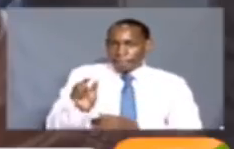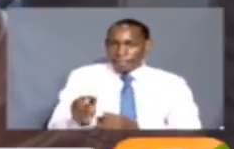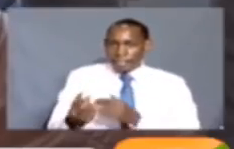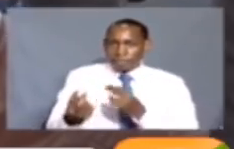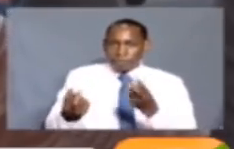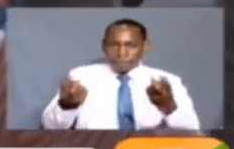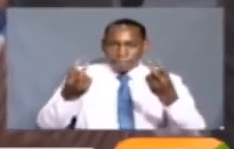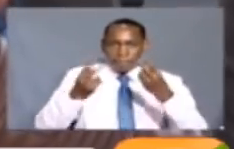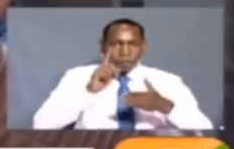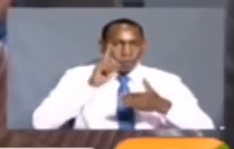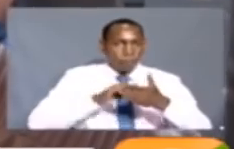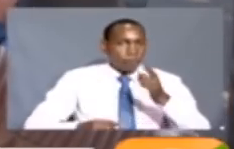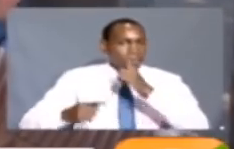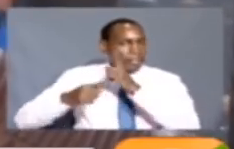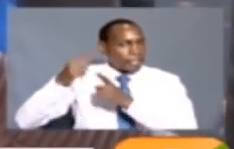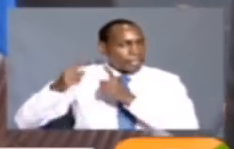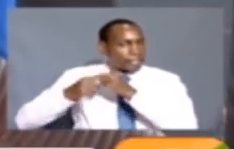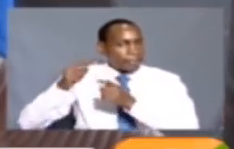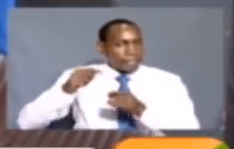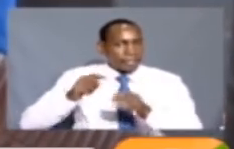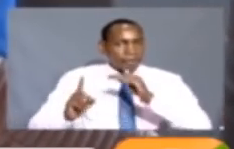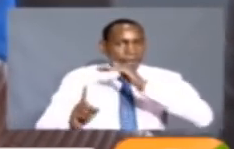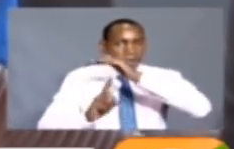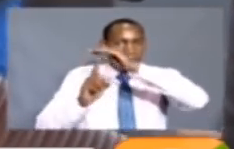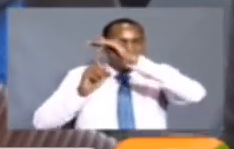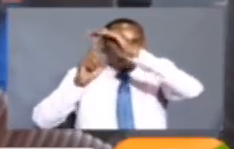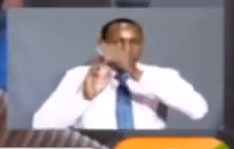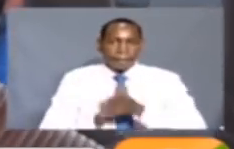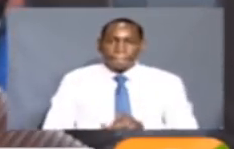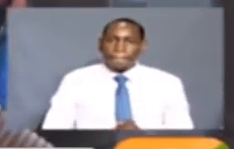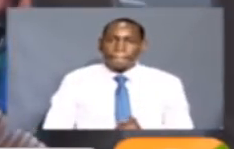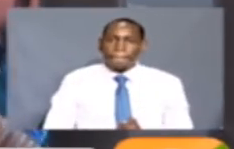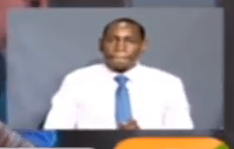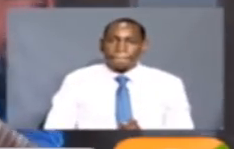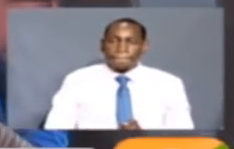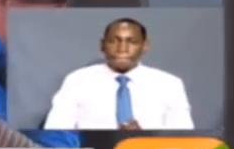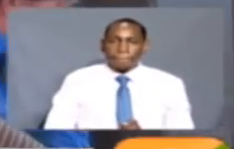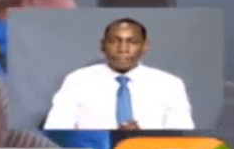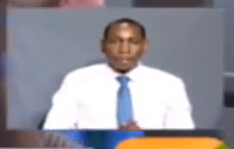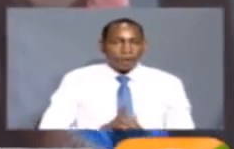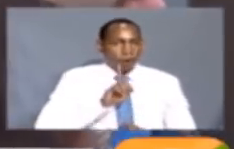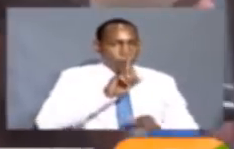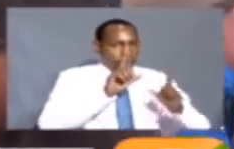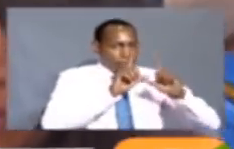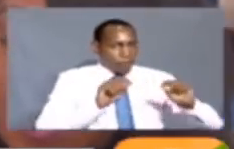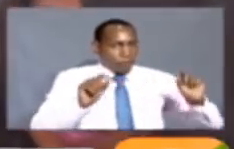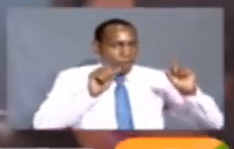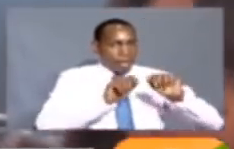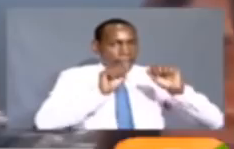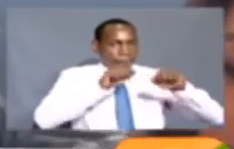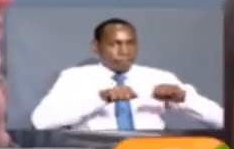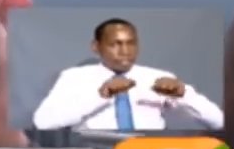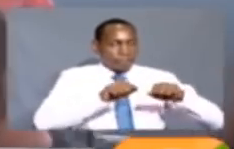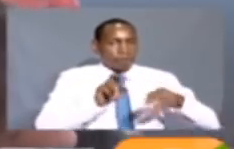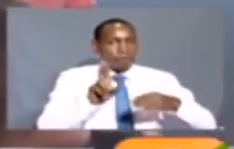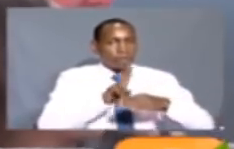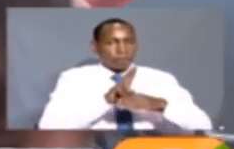they experience flying in a hot air balloon? There's only one word really that I can use, it's magical.